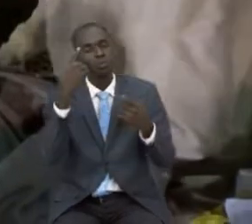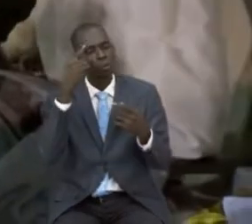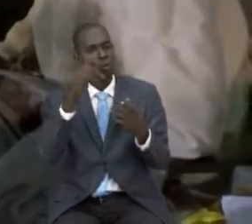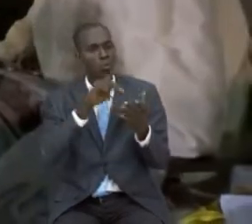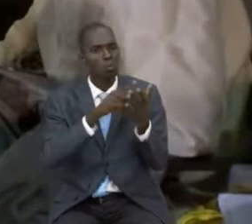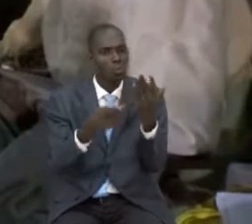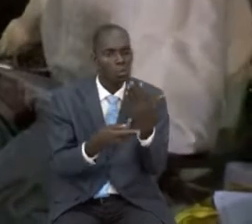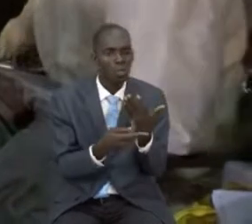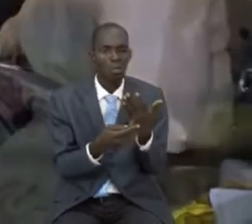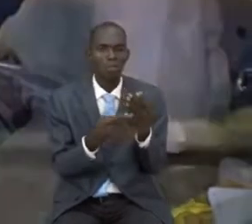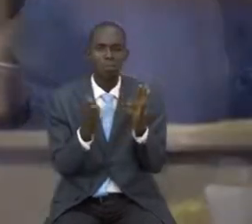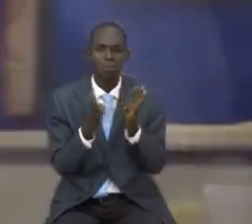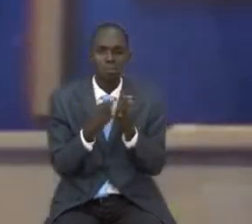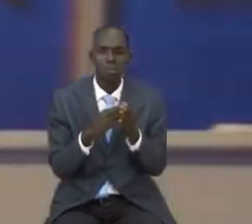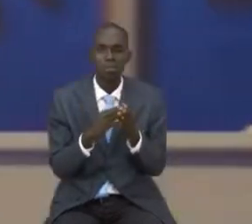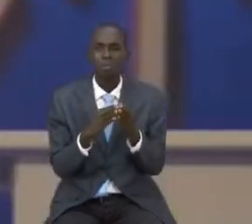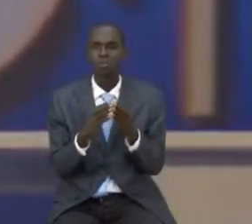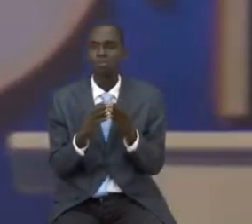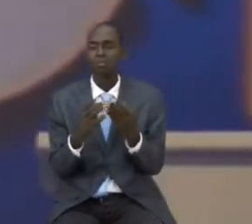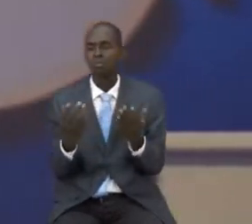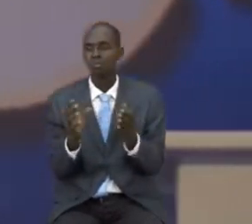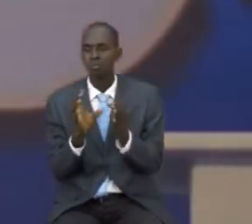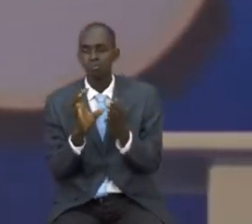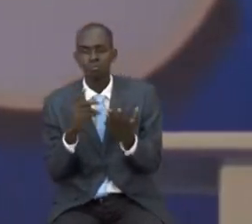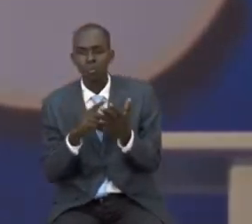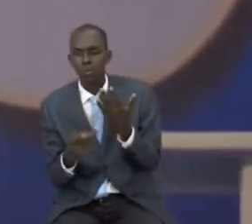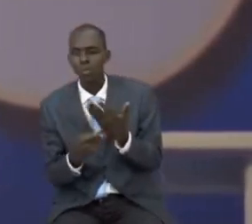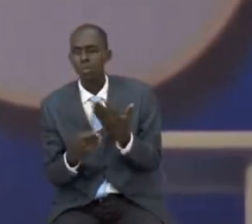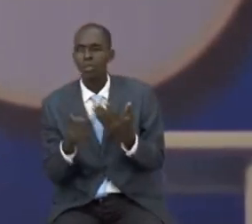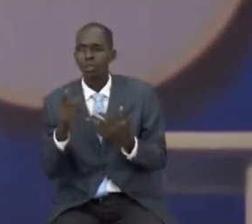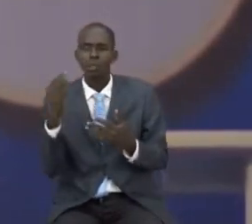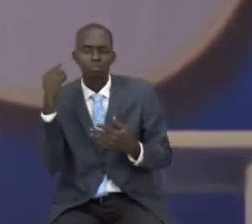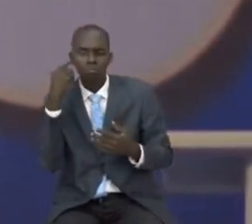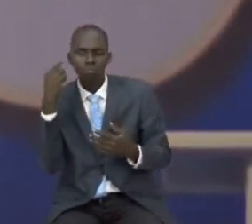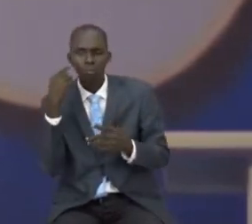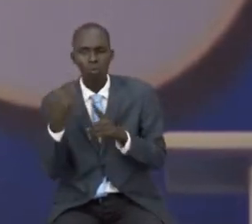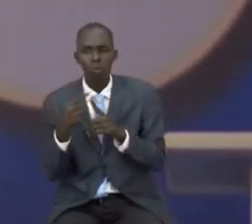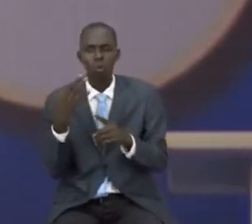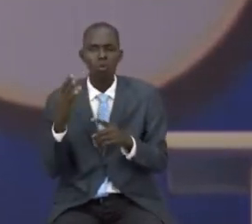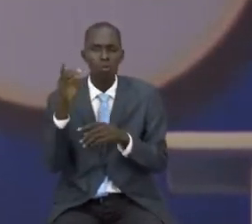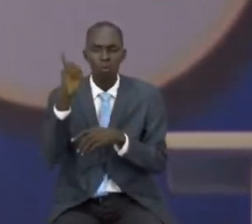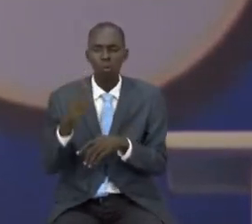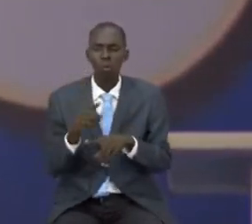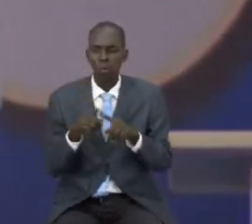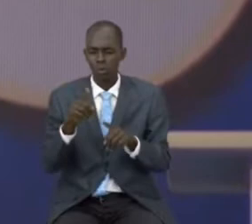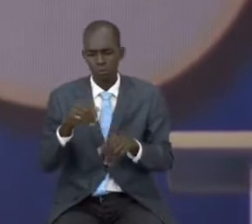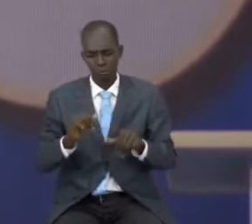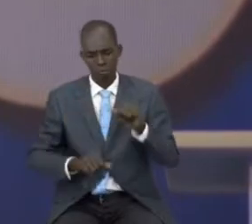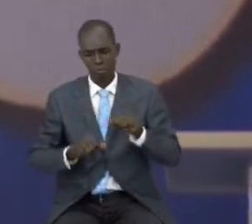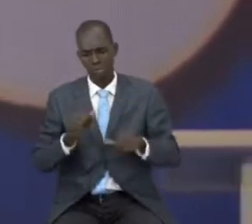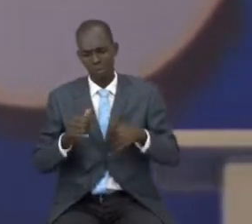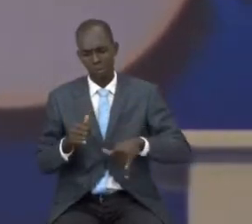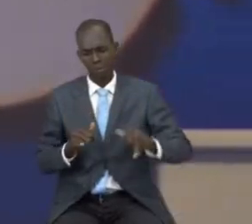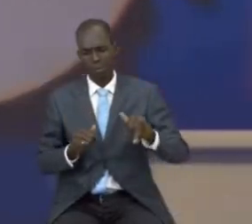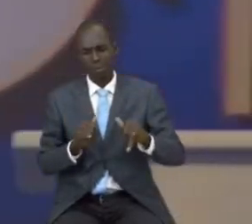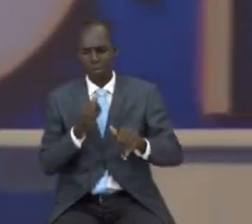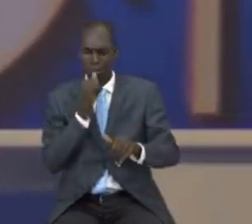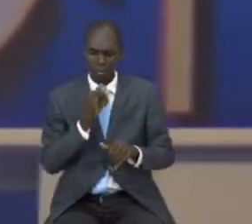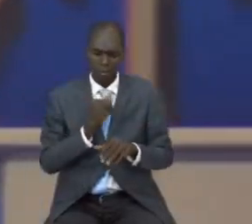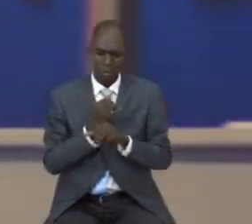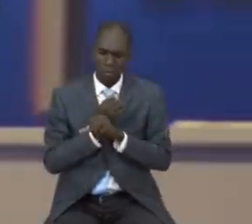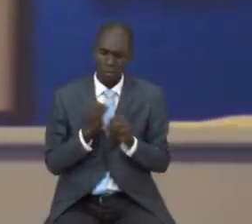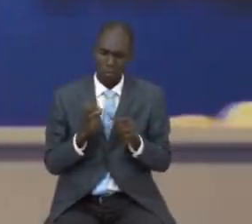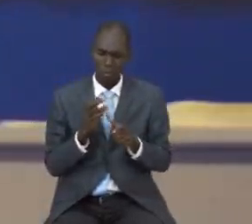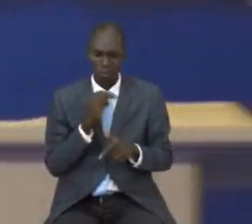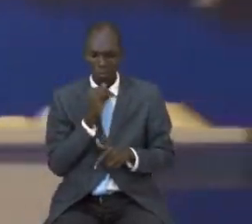Bible, hearing preachers, and yet you are not sure, am I saved? Am I not saved? Am I reconciled to